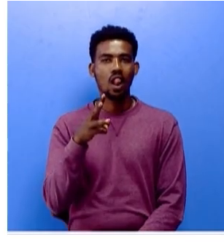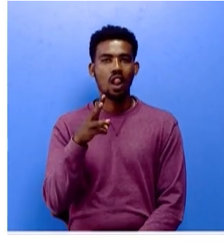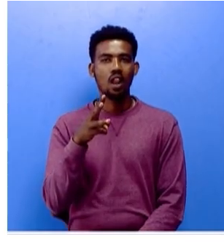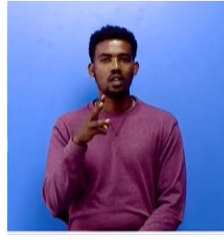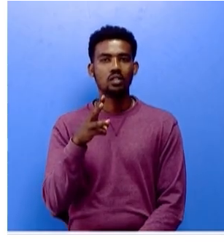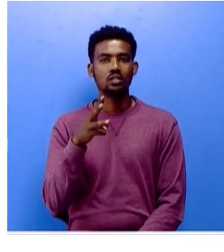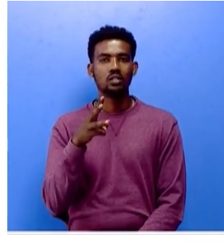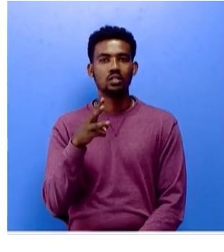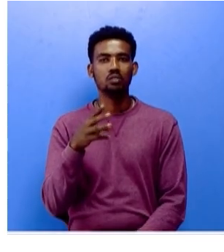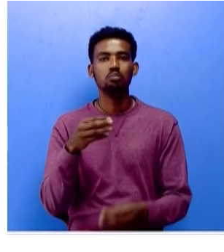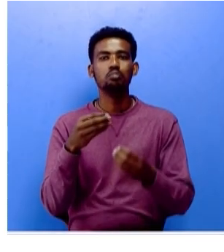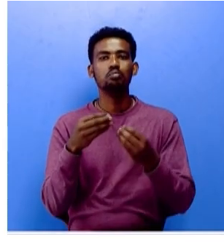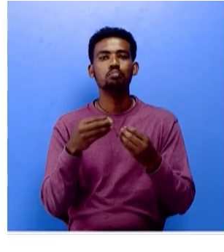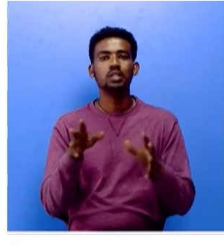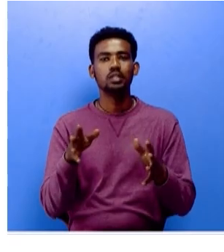miss